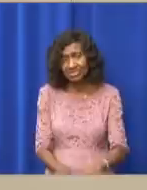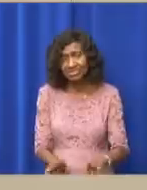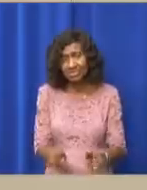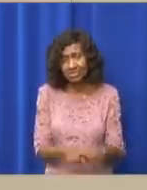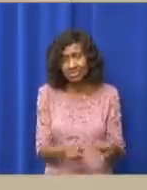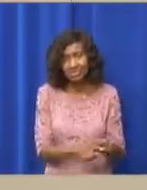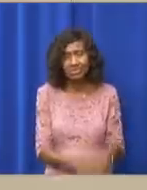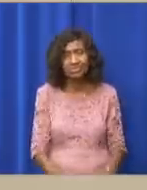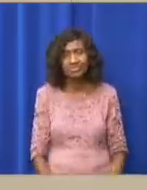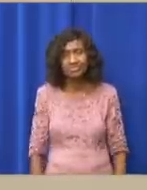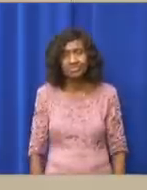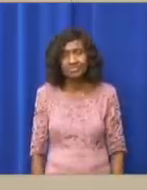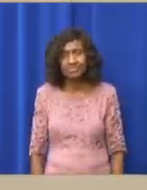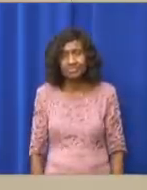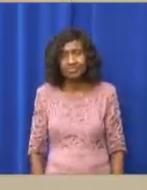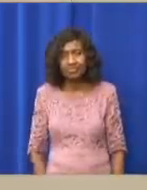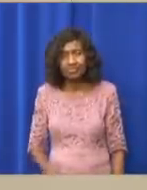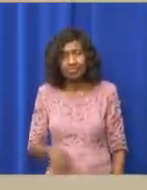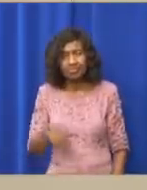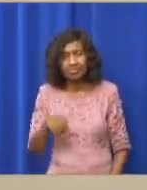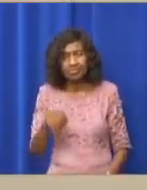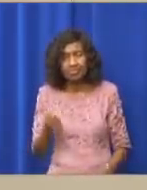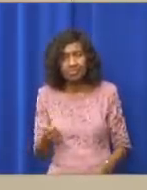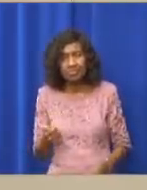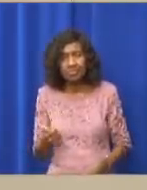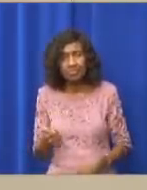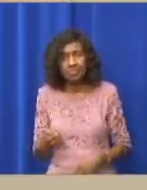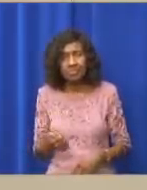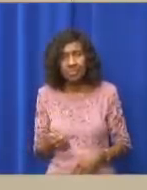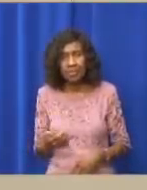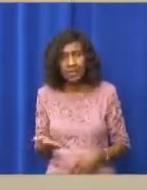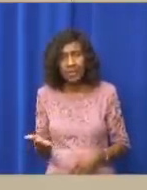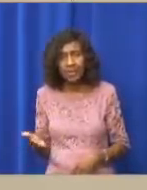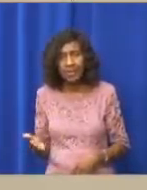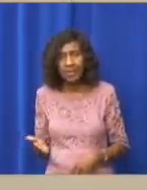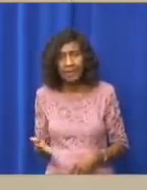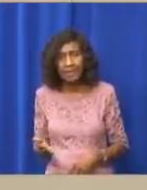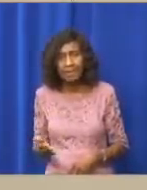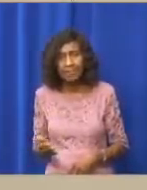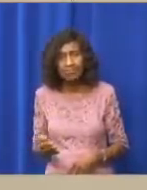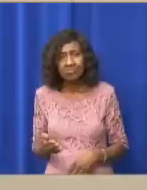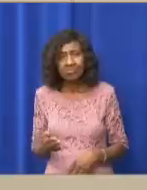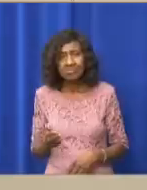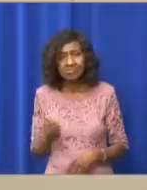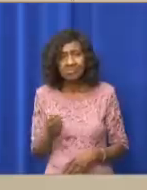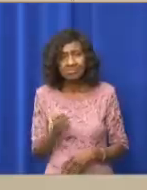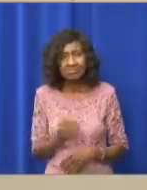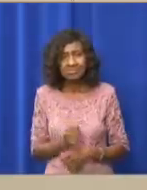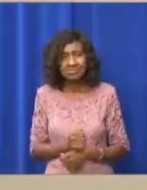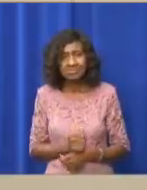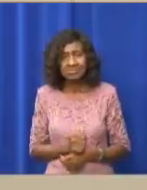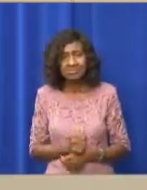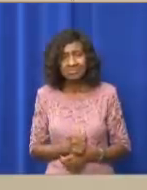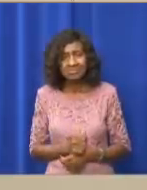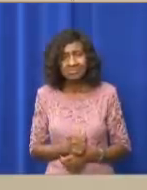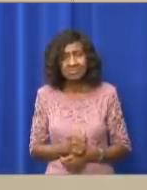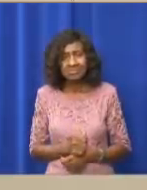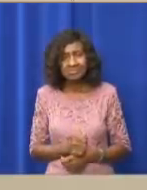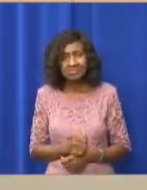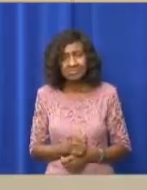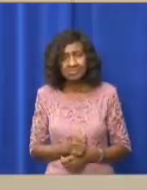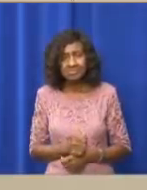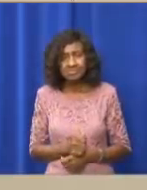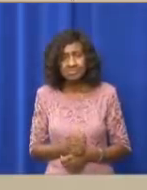The other point I need to make so that I can explain, because I can understand why people get frustrated by this.